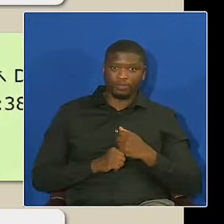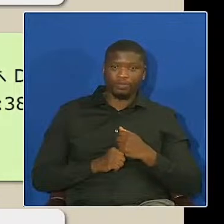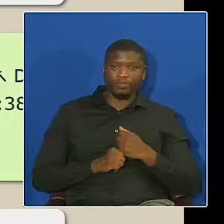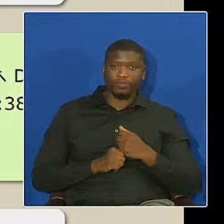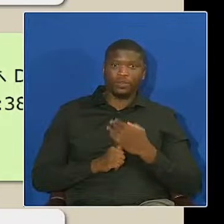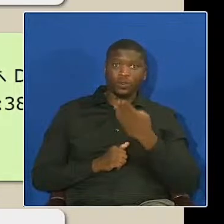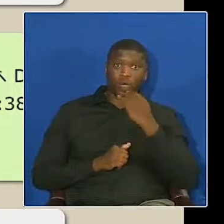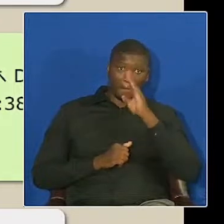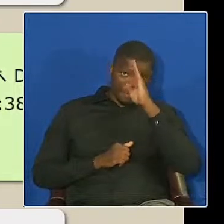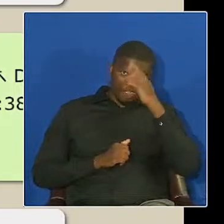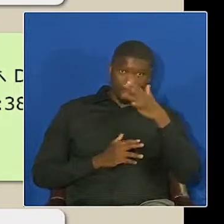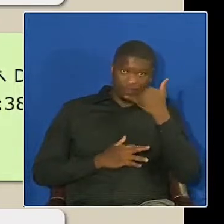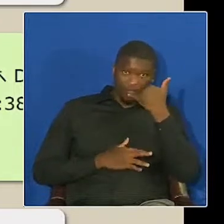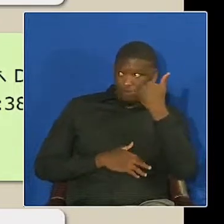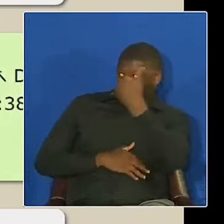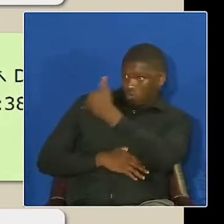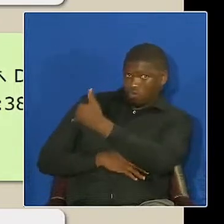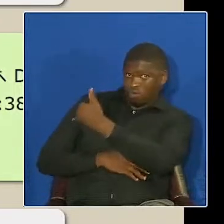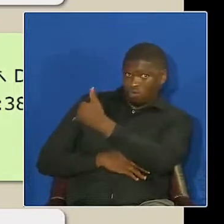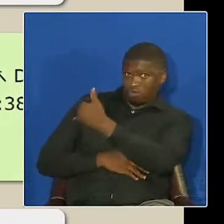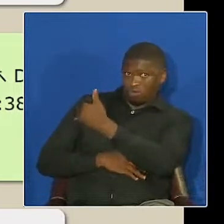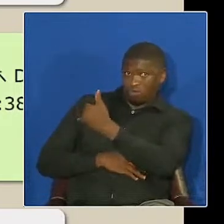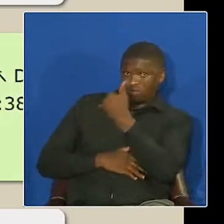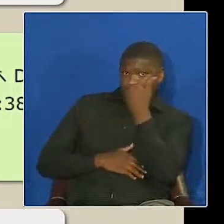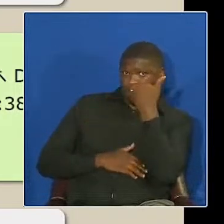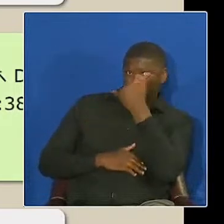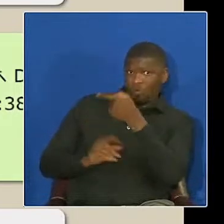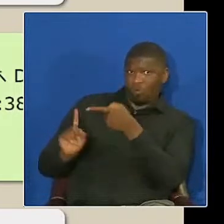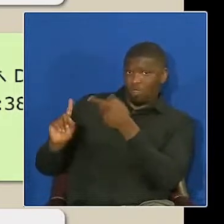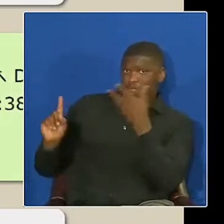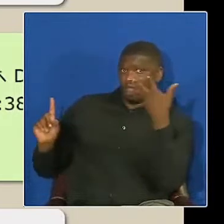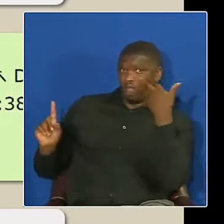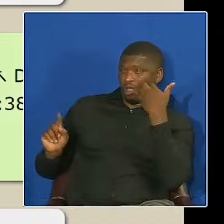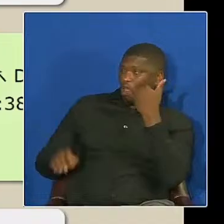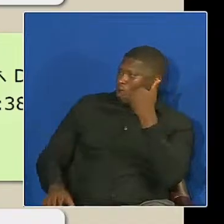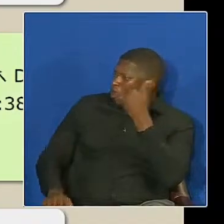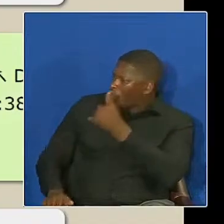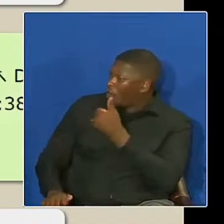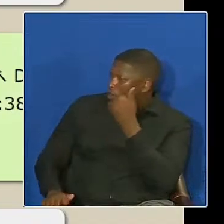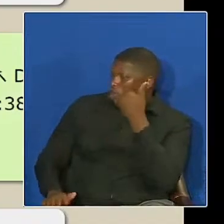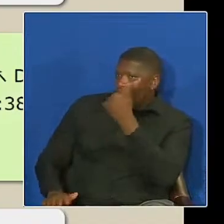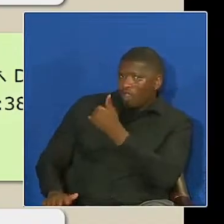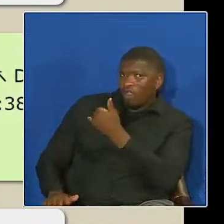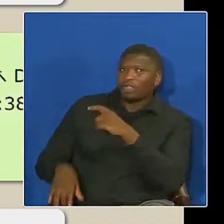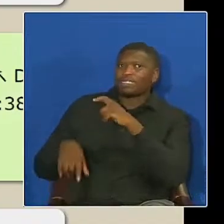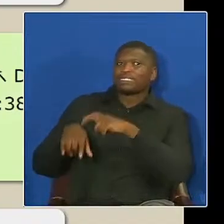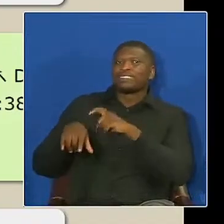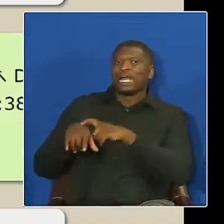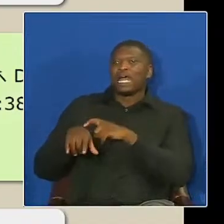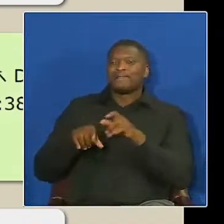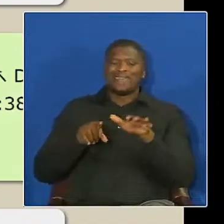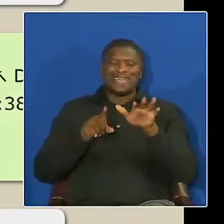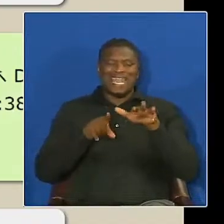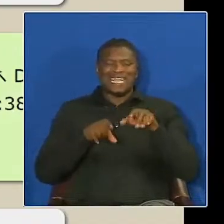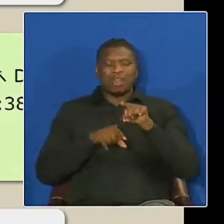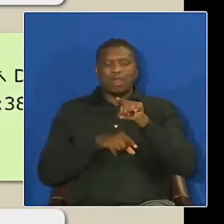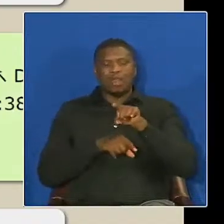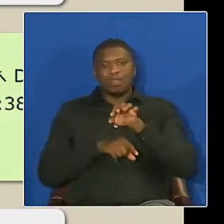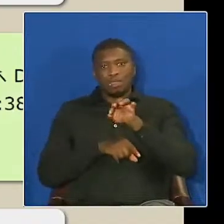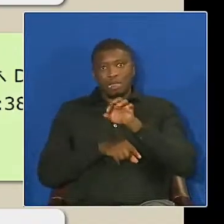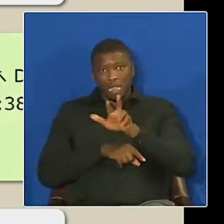from Mr. Mukhosi to Mr. Matlala at